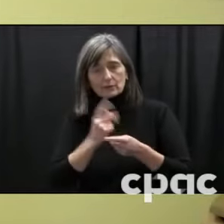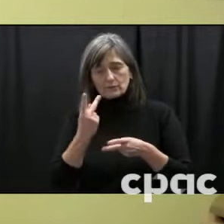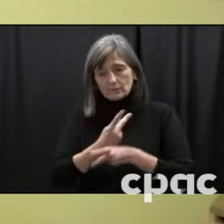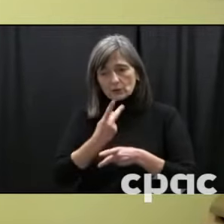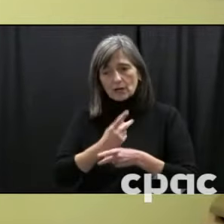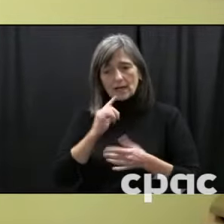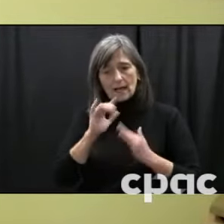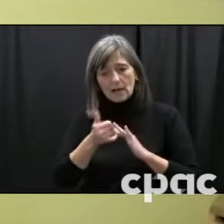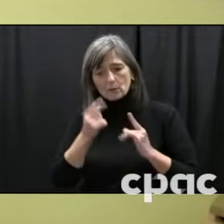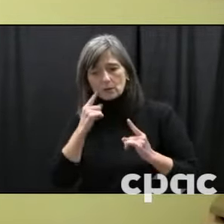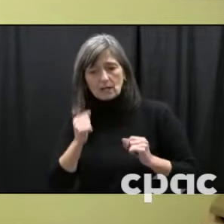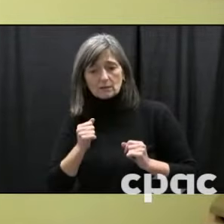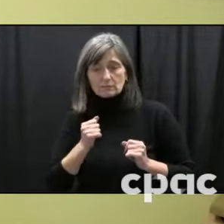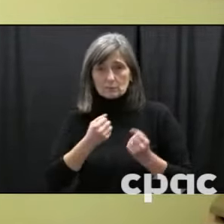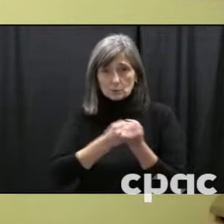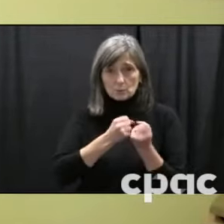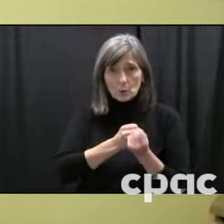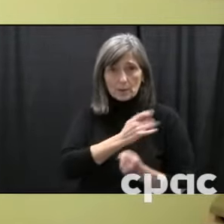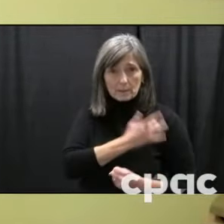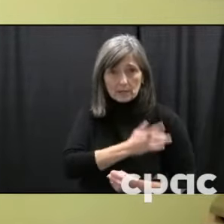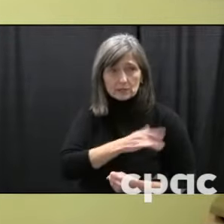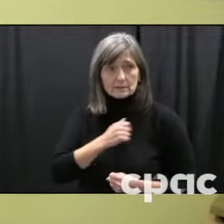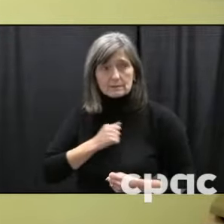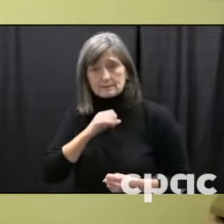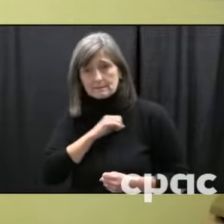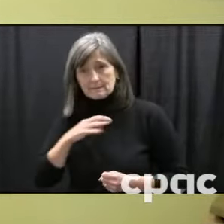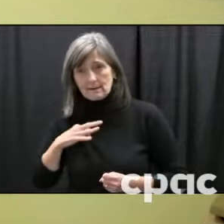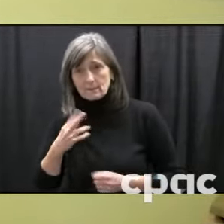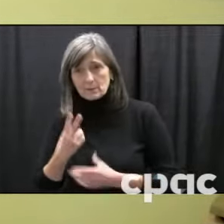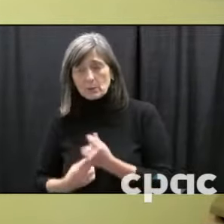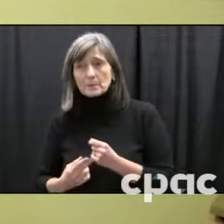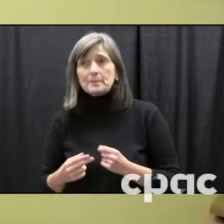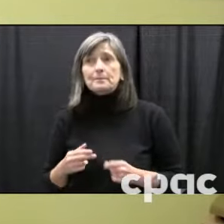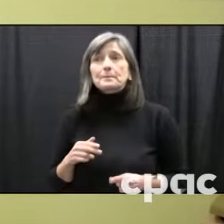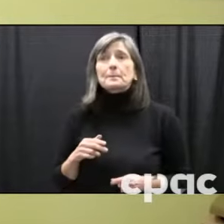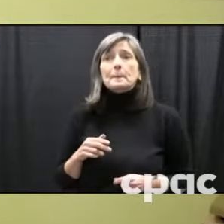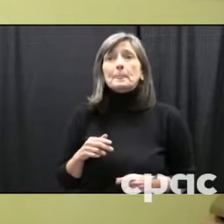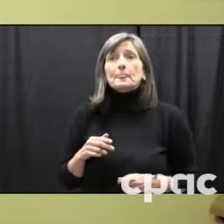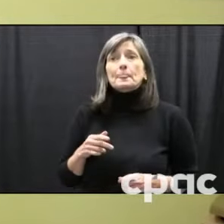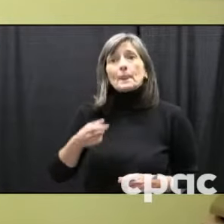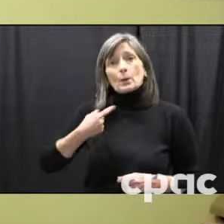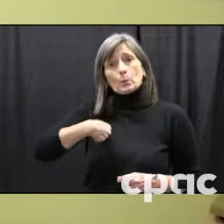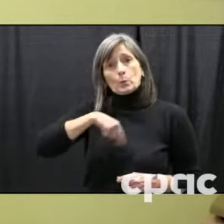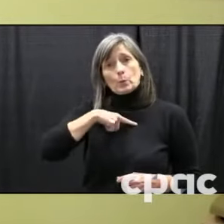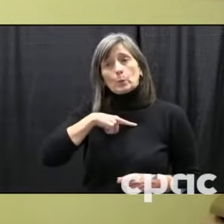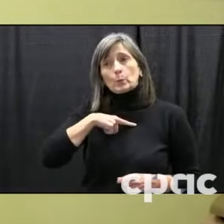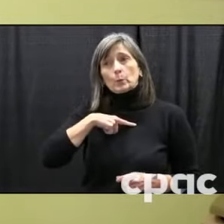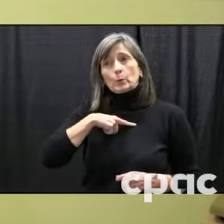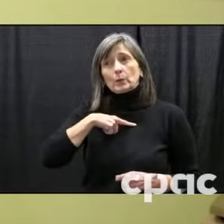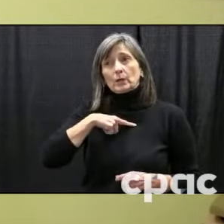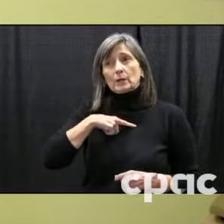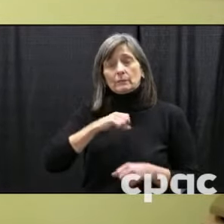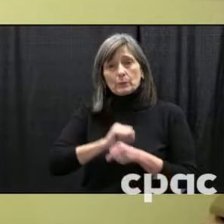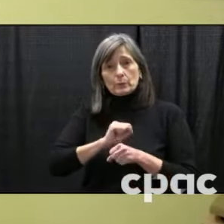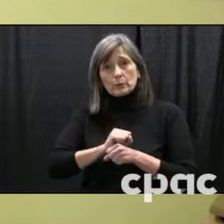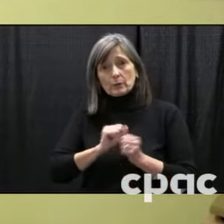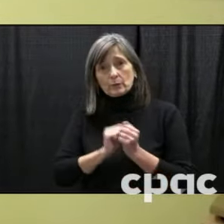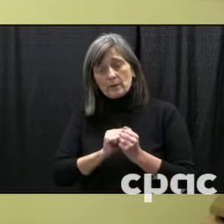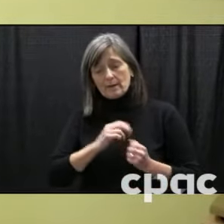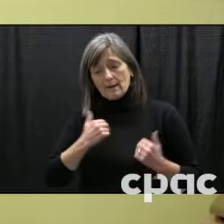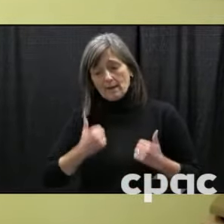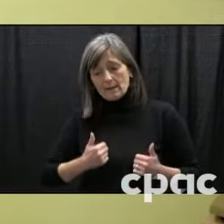identified, both for patients and for staff. Labrador-Grenfell Health has been working with the Department of Health and Community